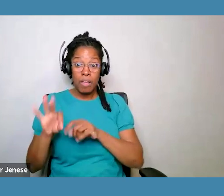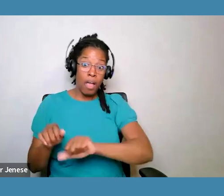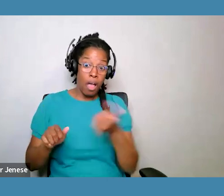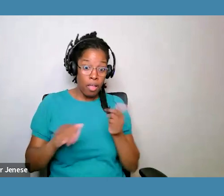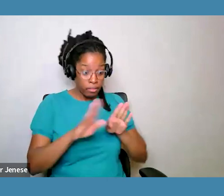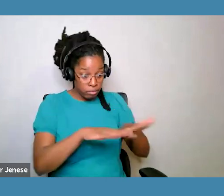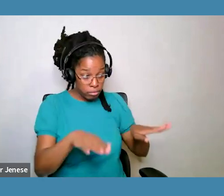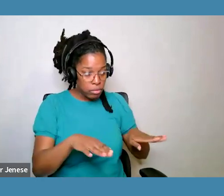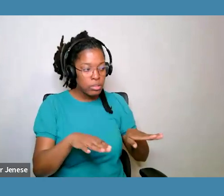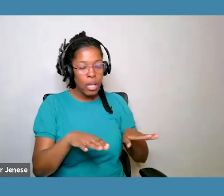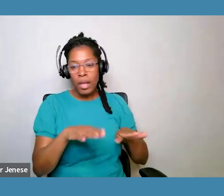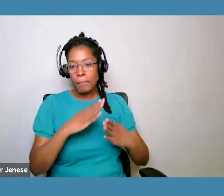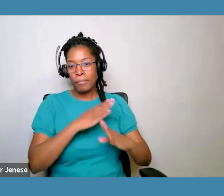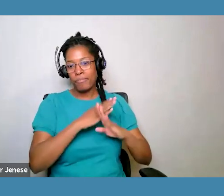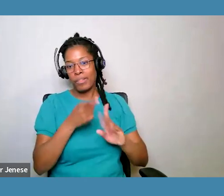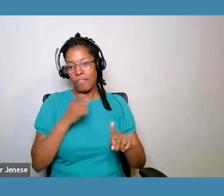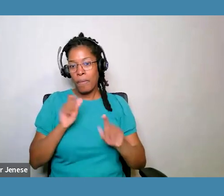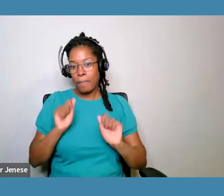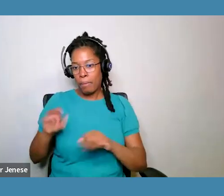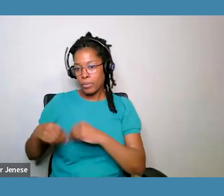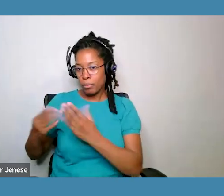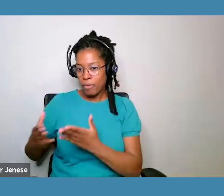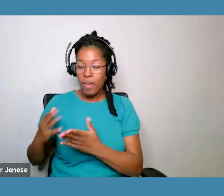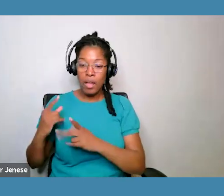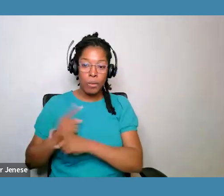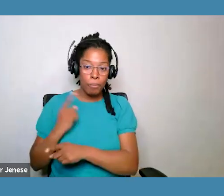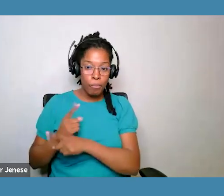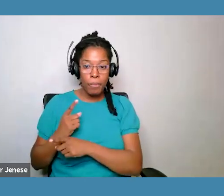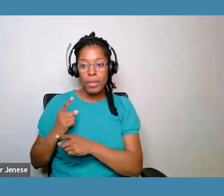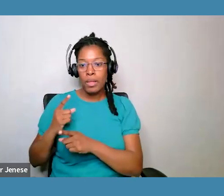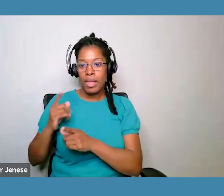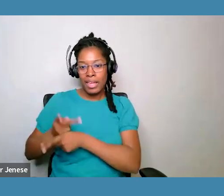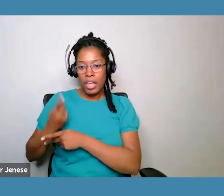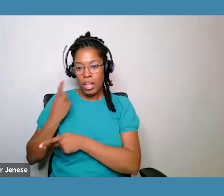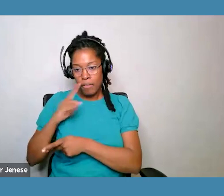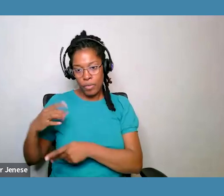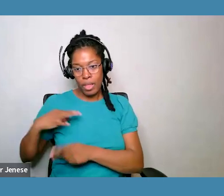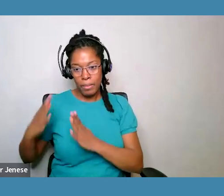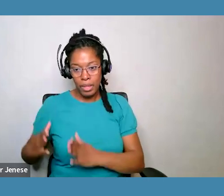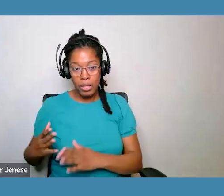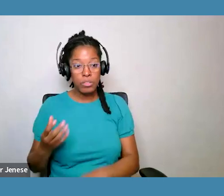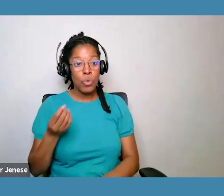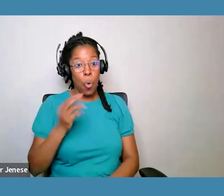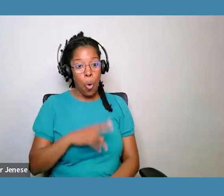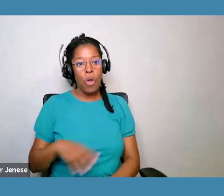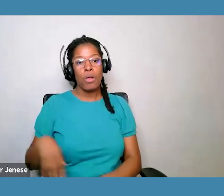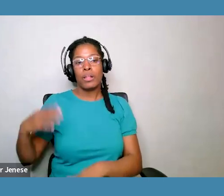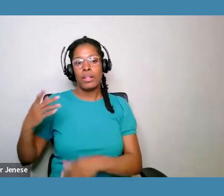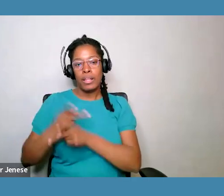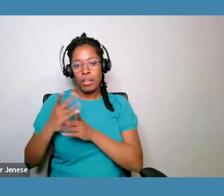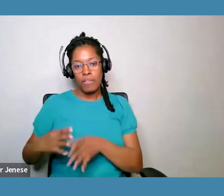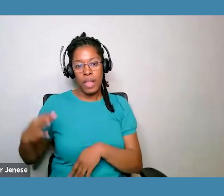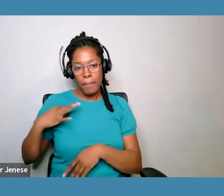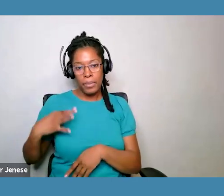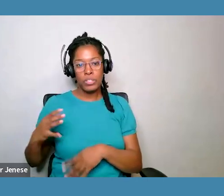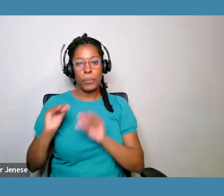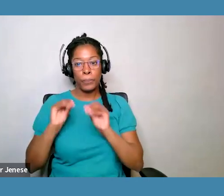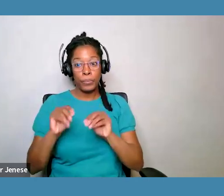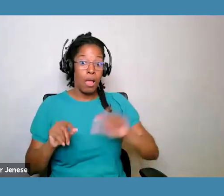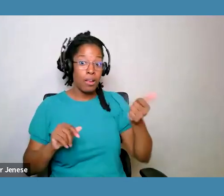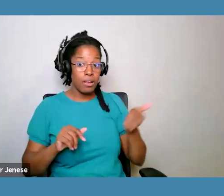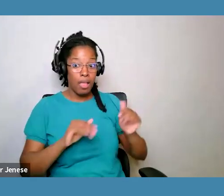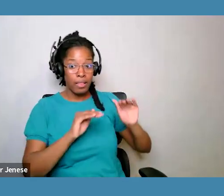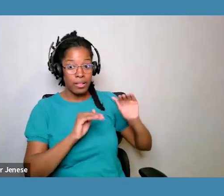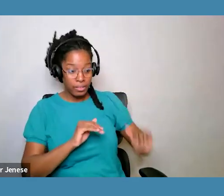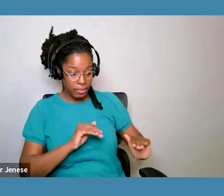providing the applicant with adequate care, or the caregiver's obligation of care to applicant places another dependent at risk of